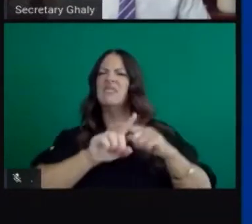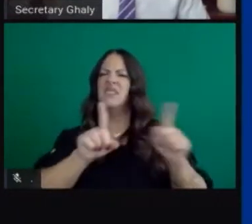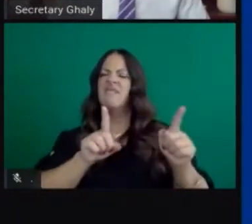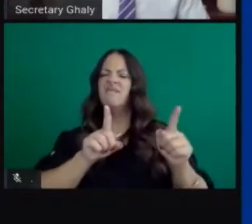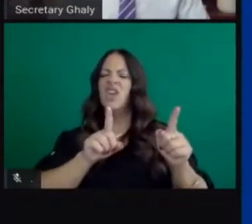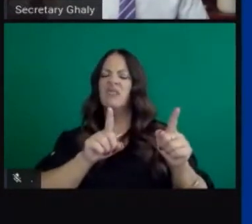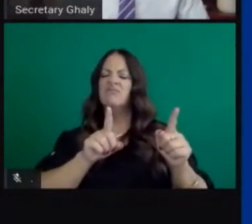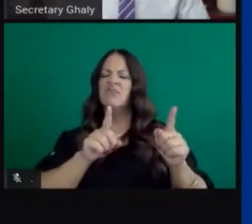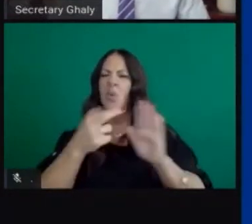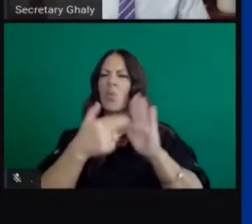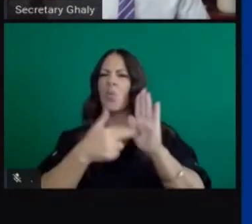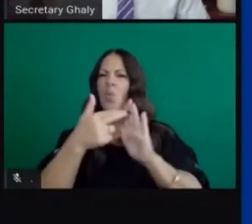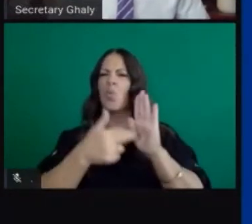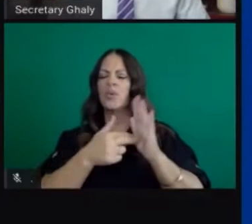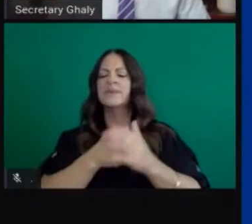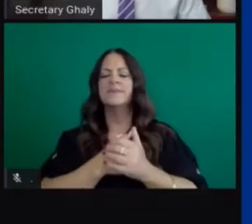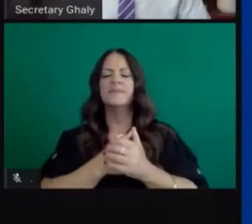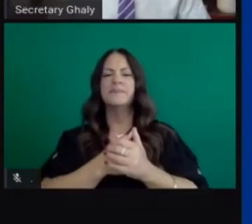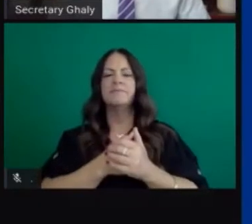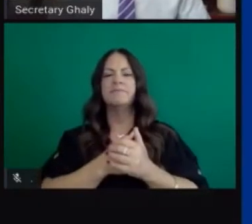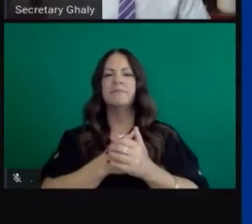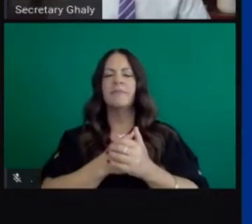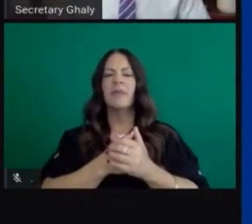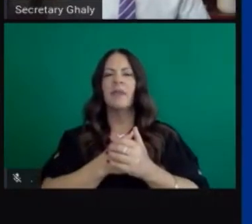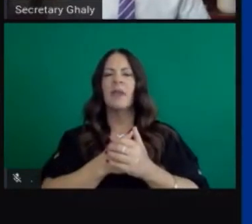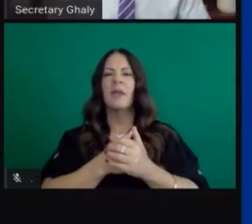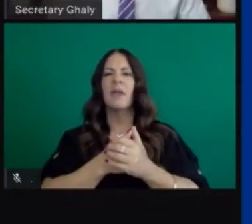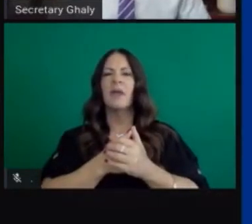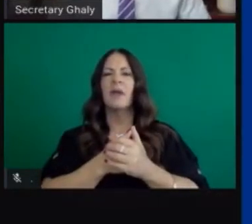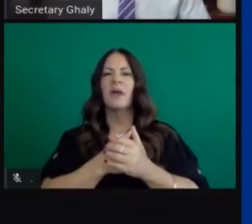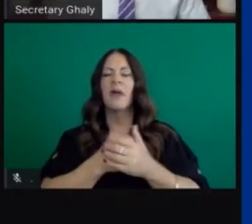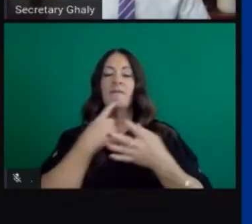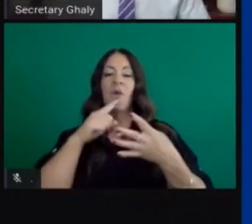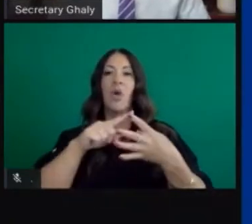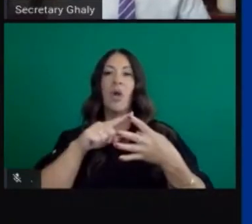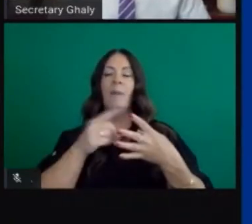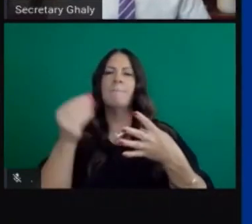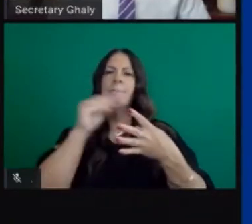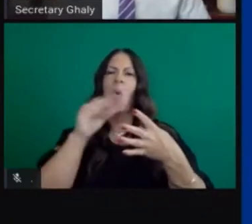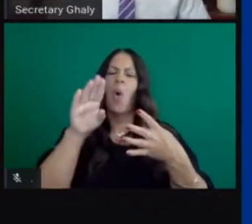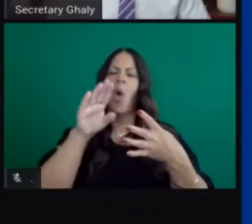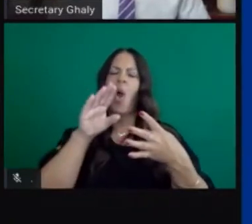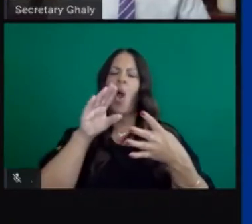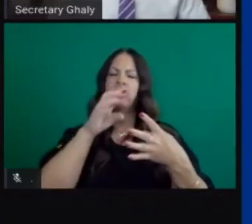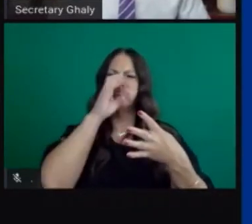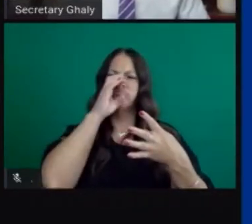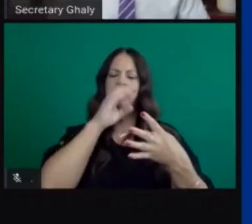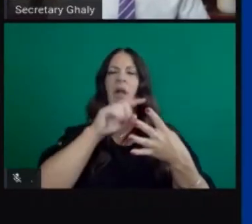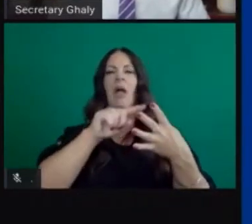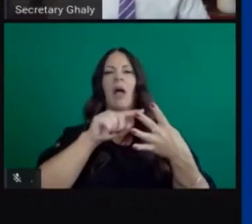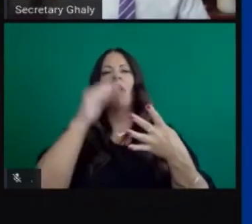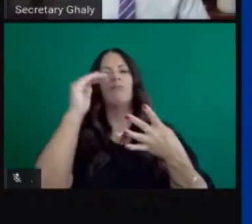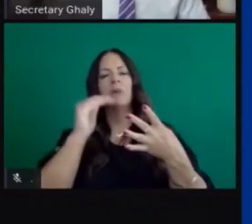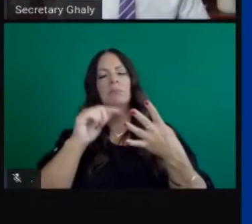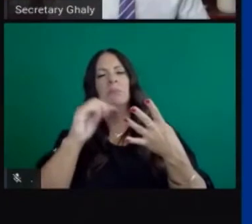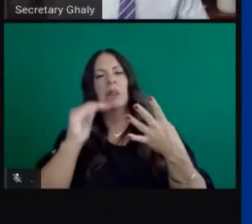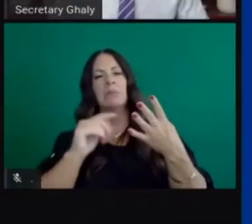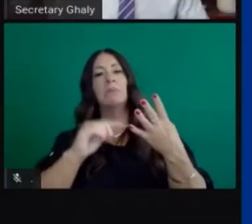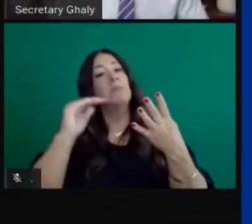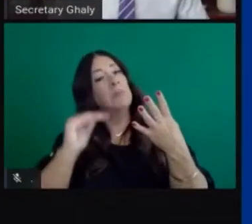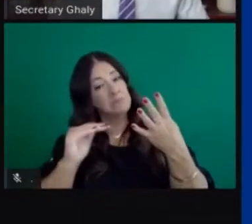that not only allow us to loosen some, but also when needed, tighten the restrictions on